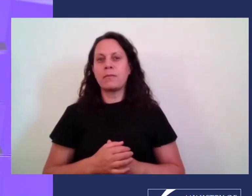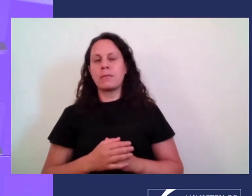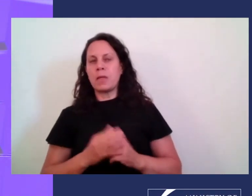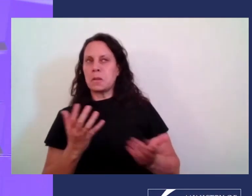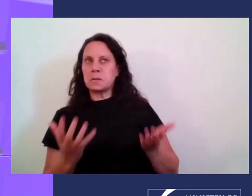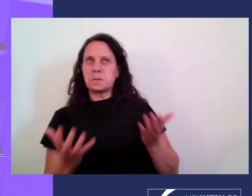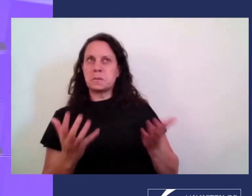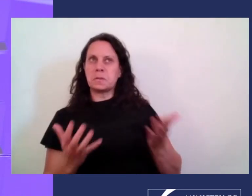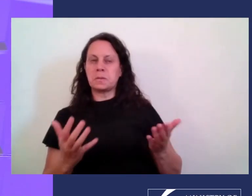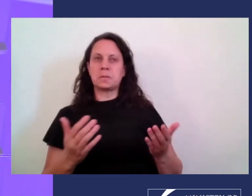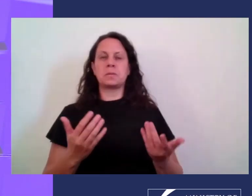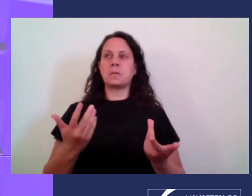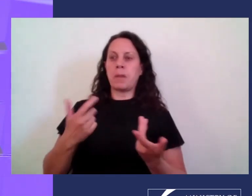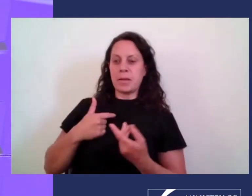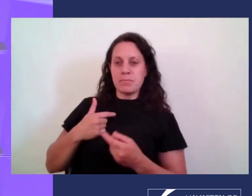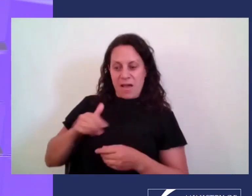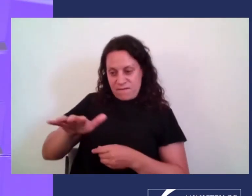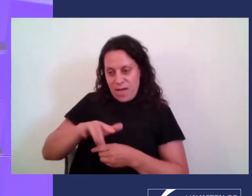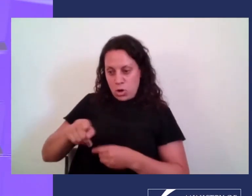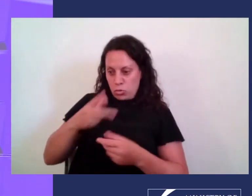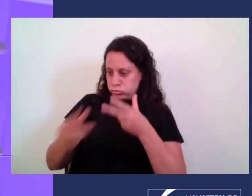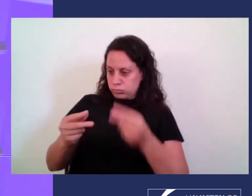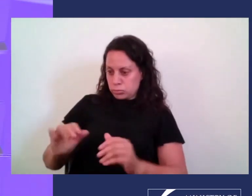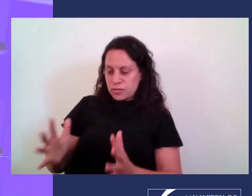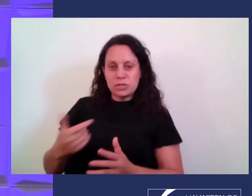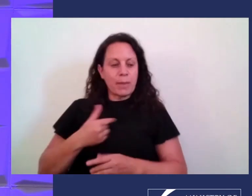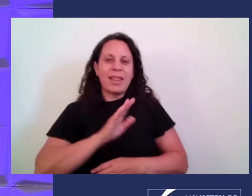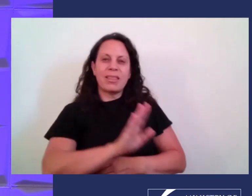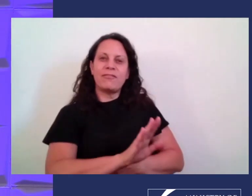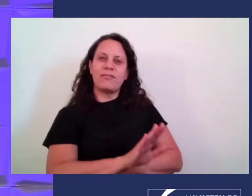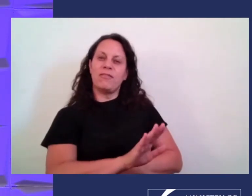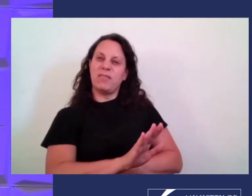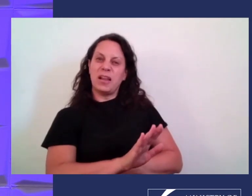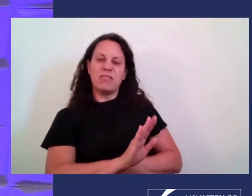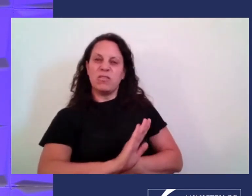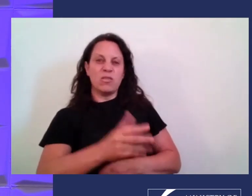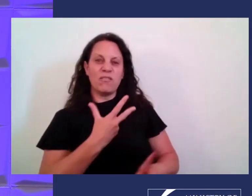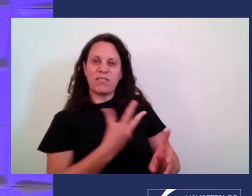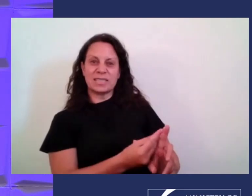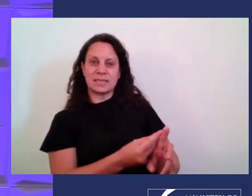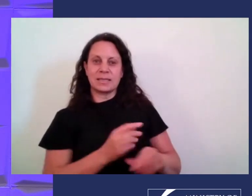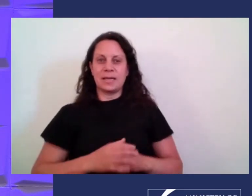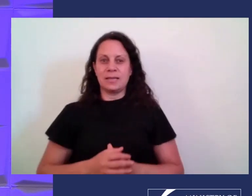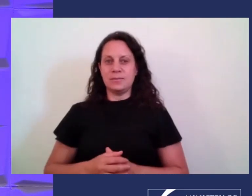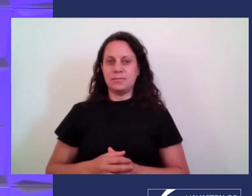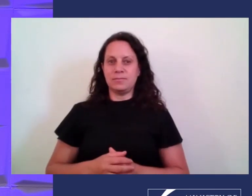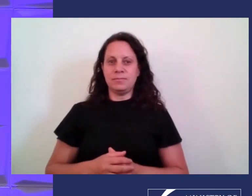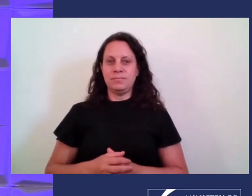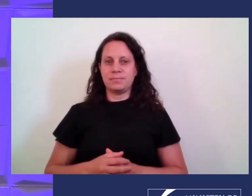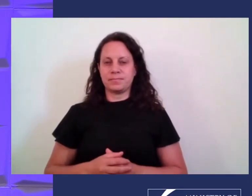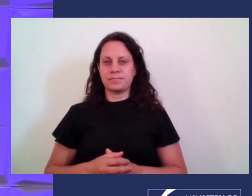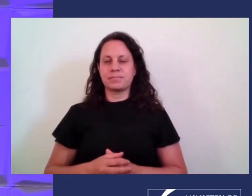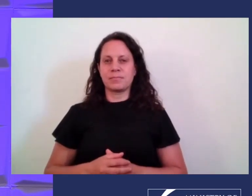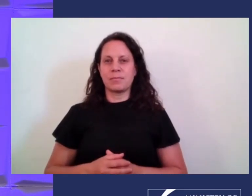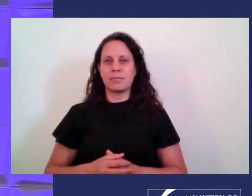rest of the whānau is enough. Jin, do you want to jump in there? Yeah, kia ora. So I'm thinking of you. I look after children